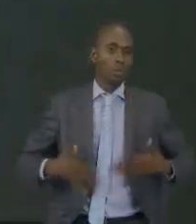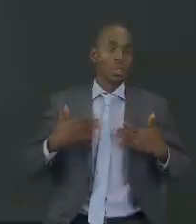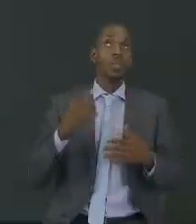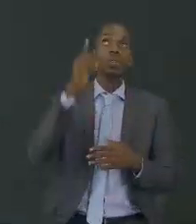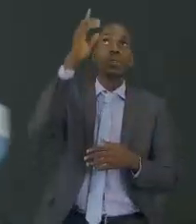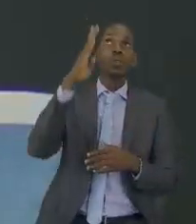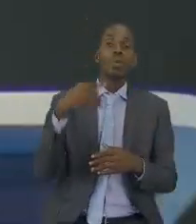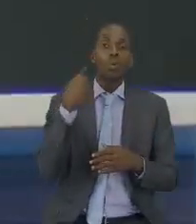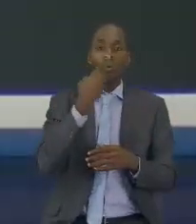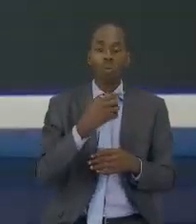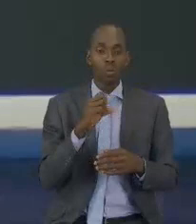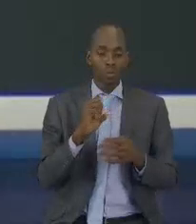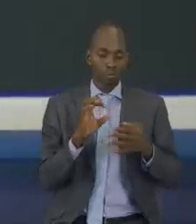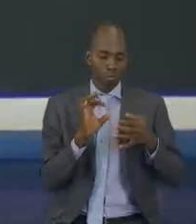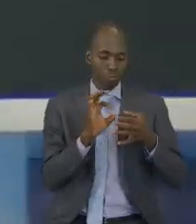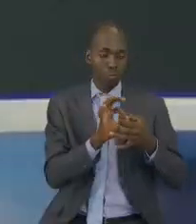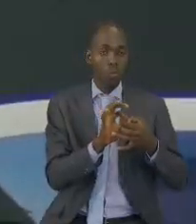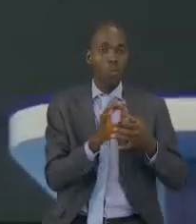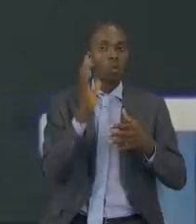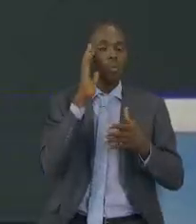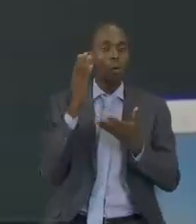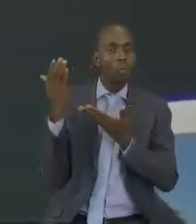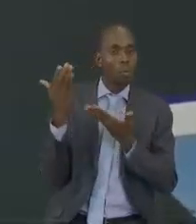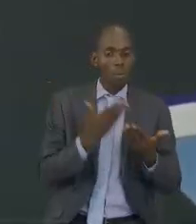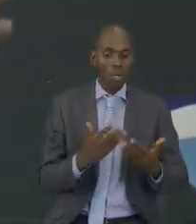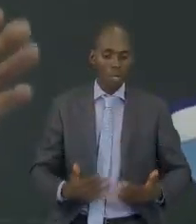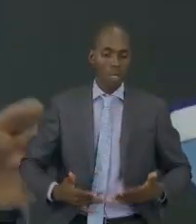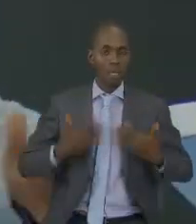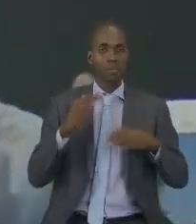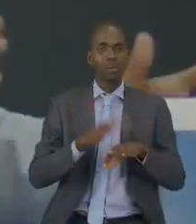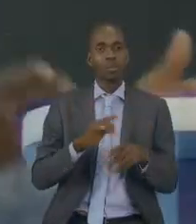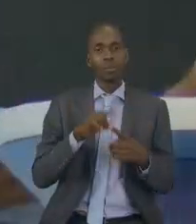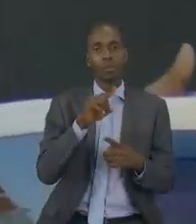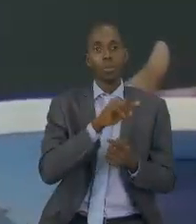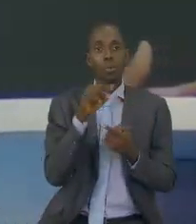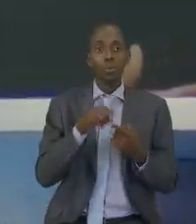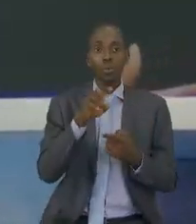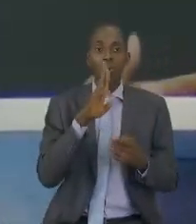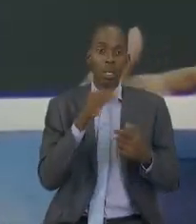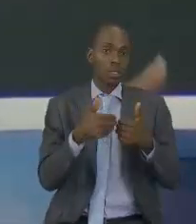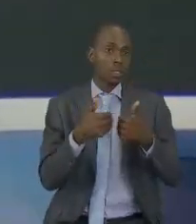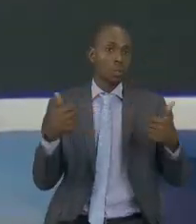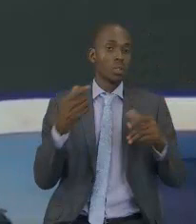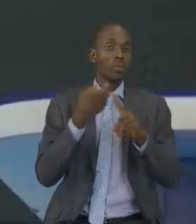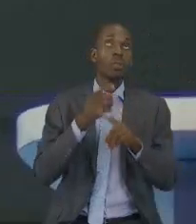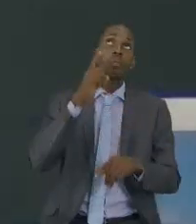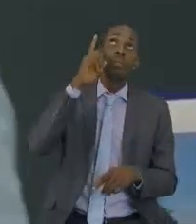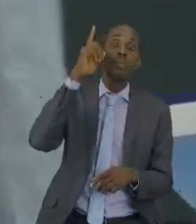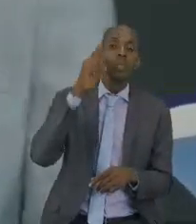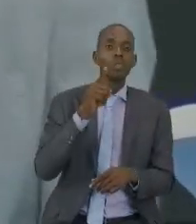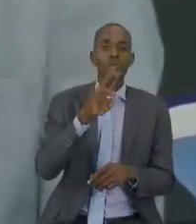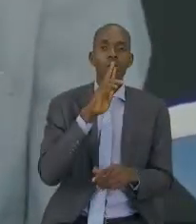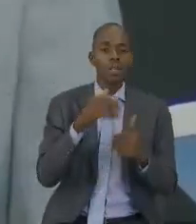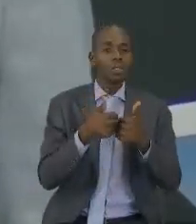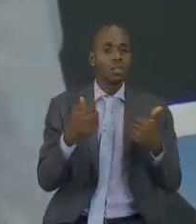whose connection will bring life to you. When you are separated from him, you are